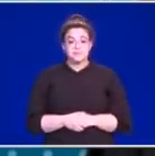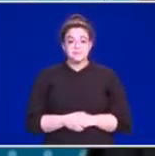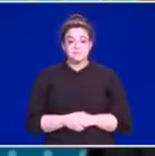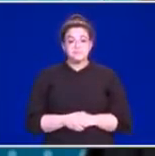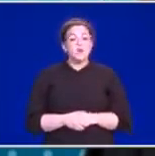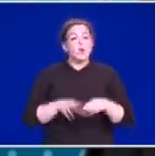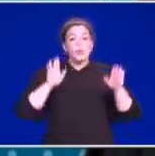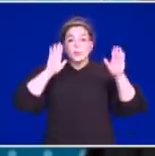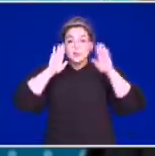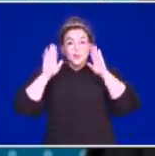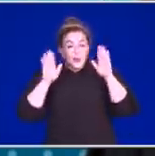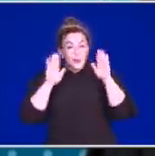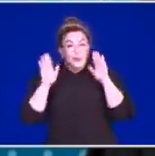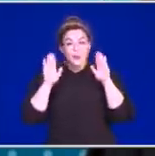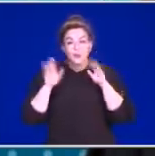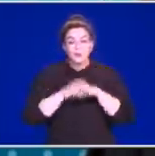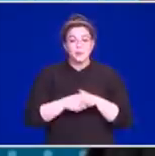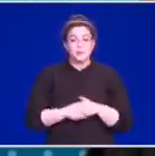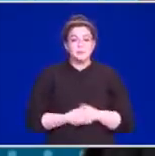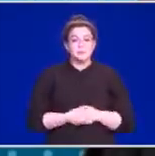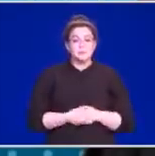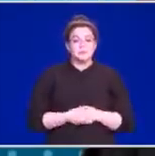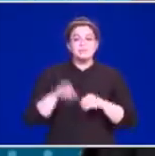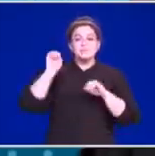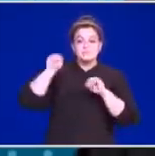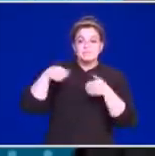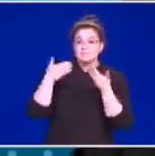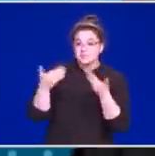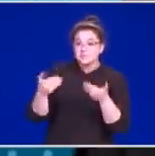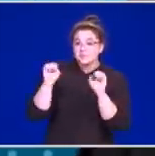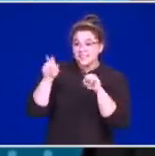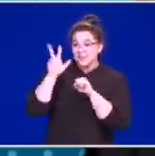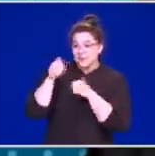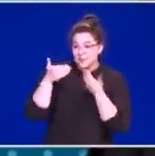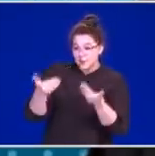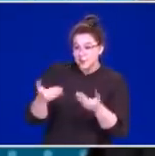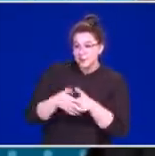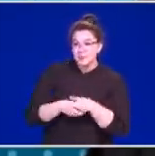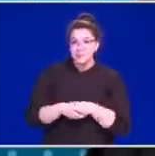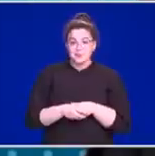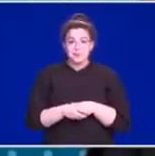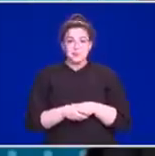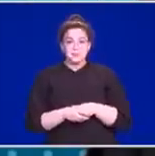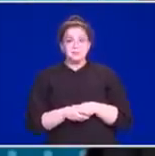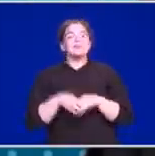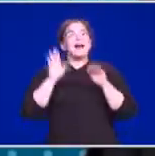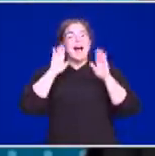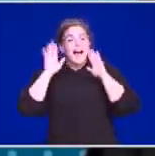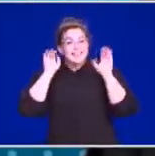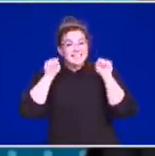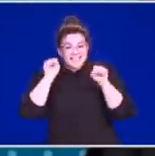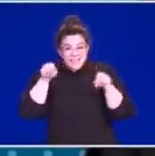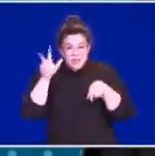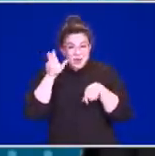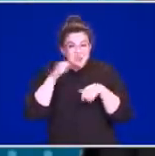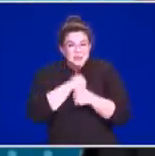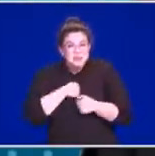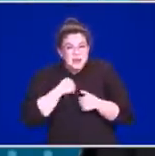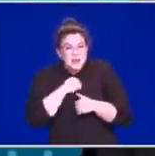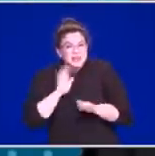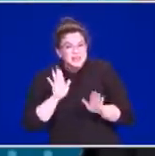Your line hello? You may ask your question. Yes, we can hear you now. Hi. Yes, can you hear me? I